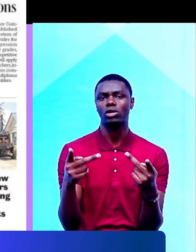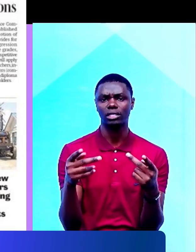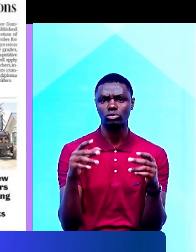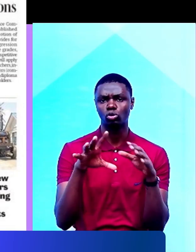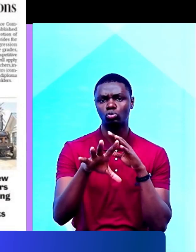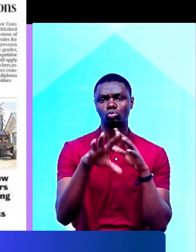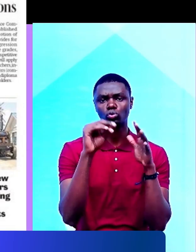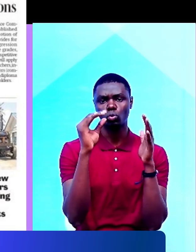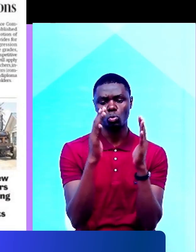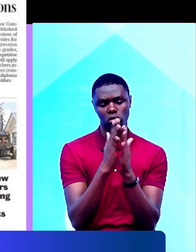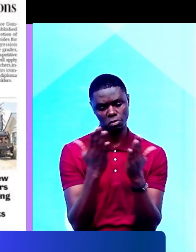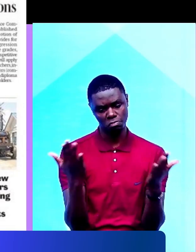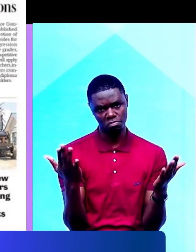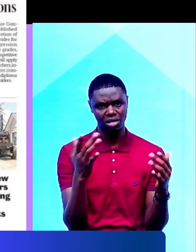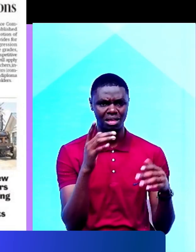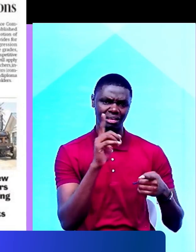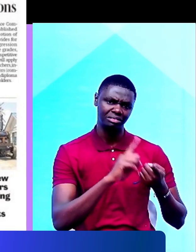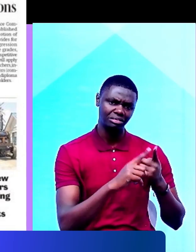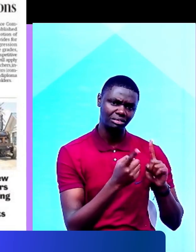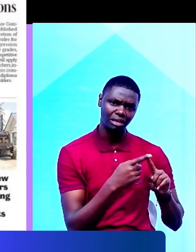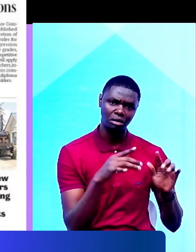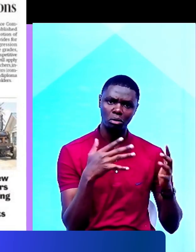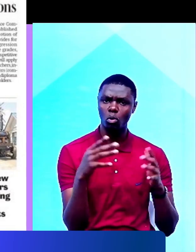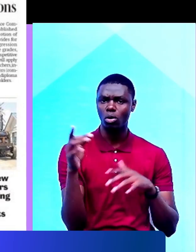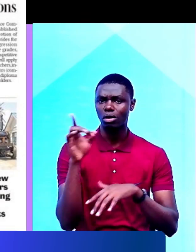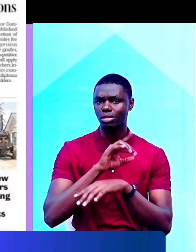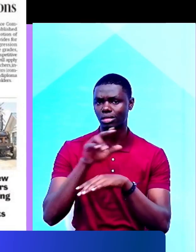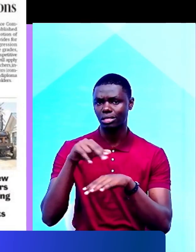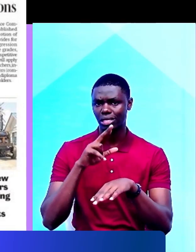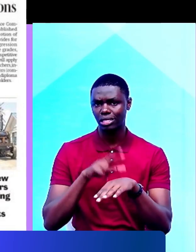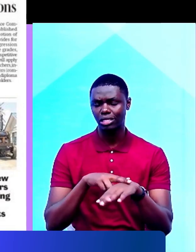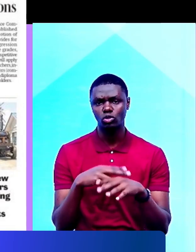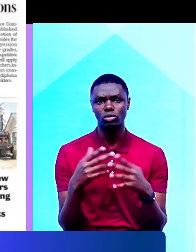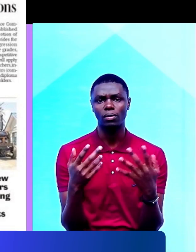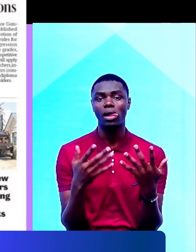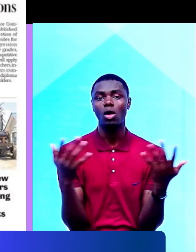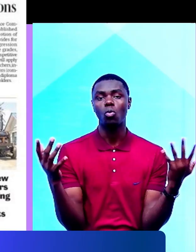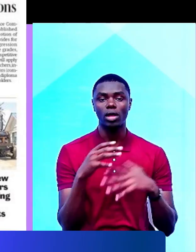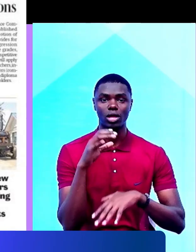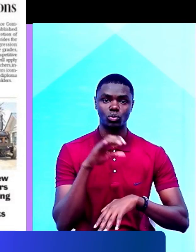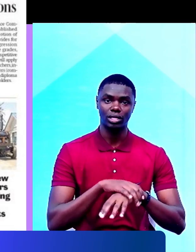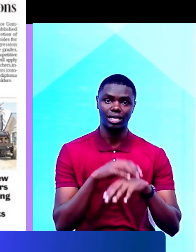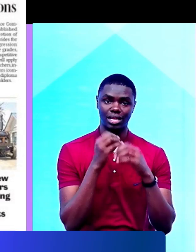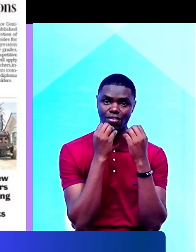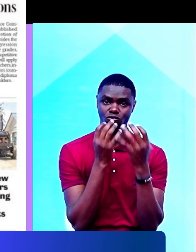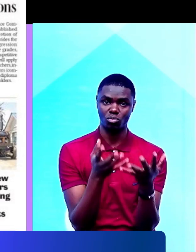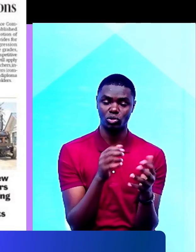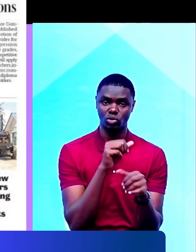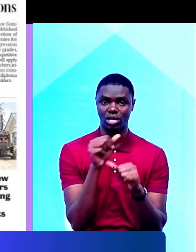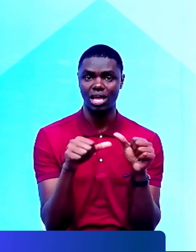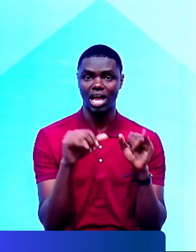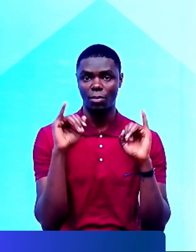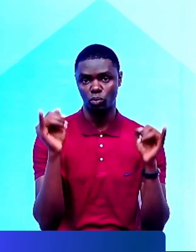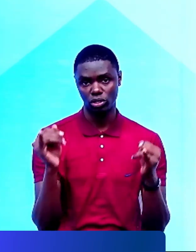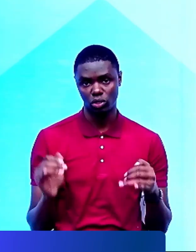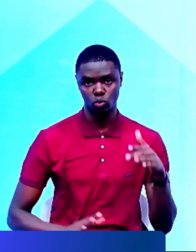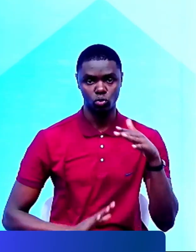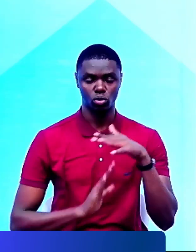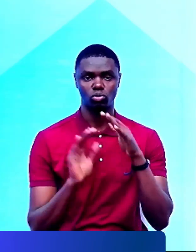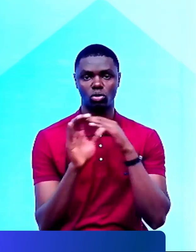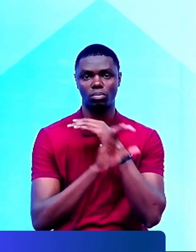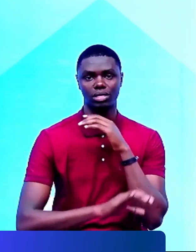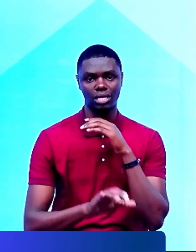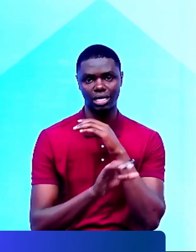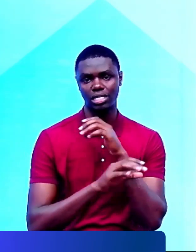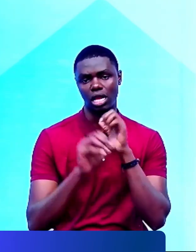yourself a Standard or the Daily Nation, where you're going to get updated on the news which are making headlines, and